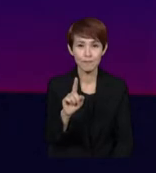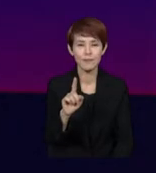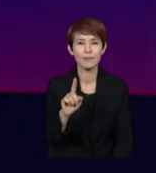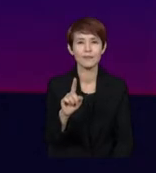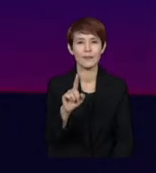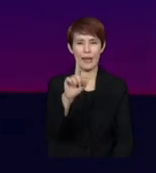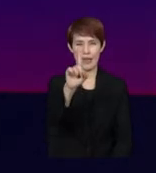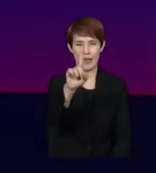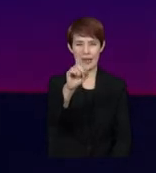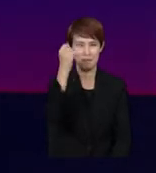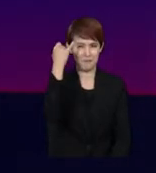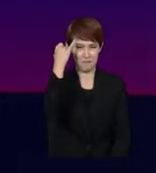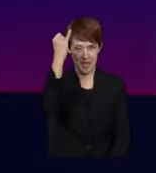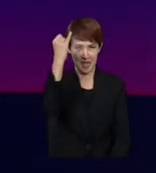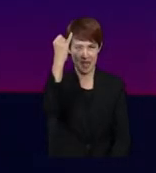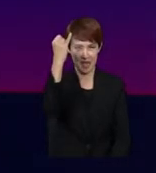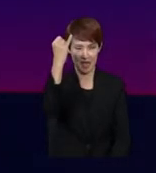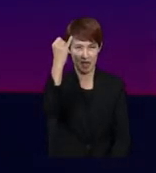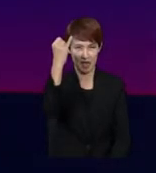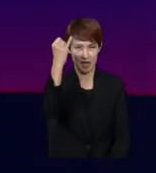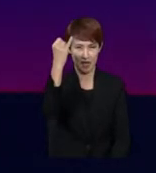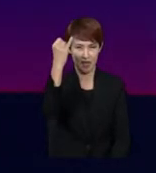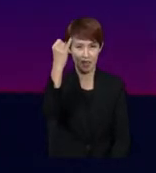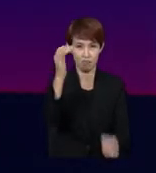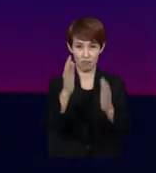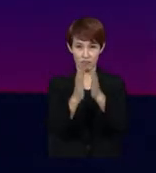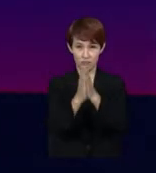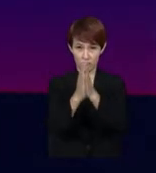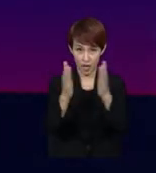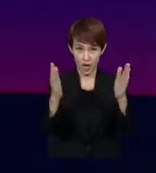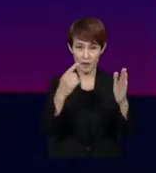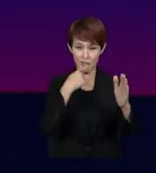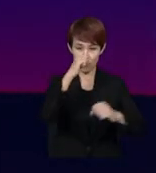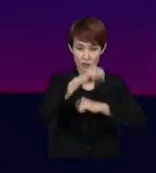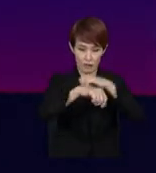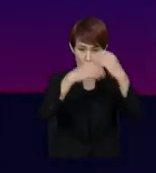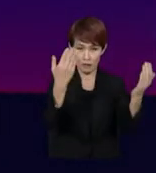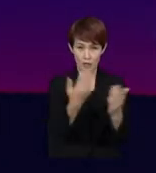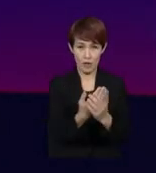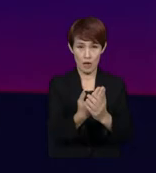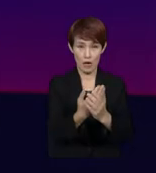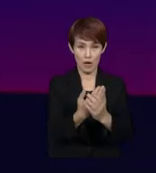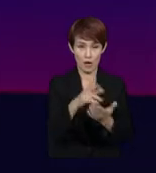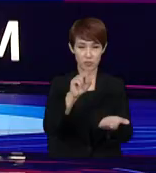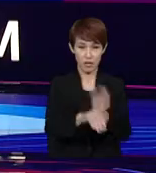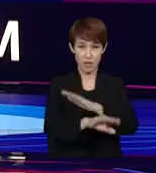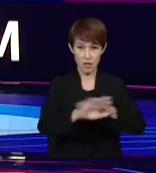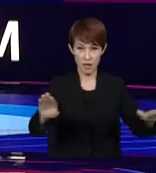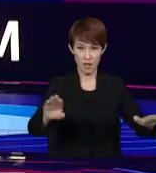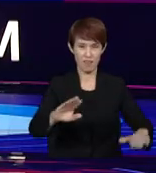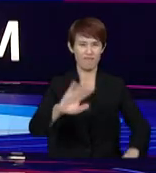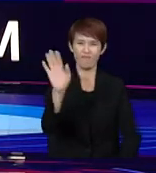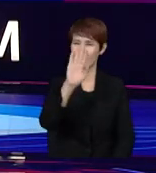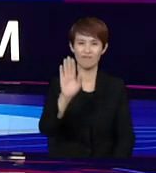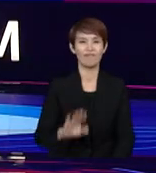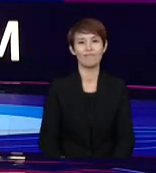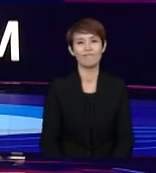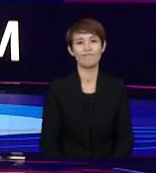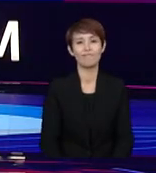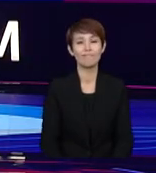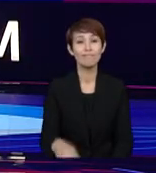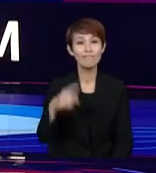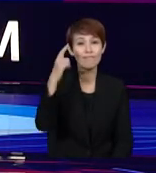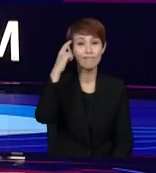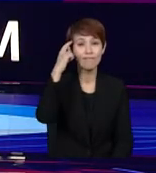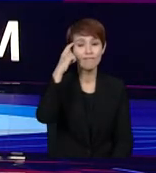in situations where we may have already seen a broad decay in political culture, or where certain political